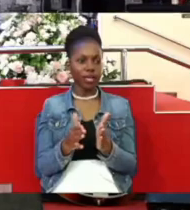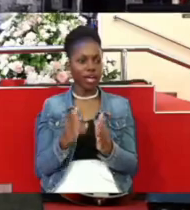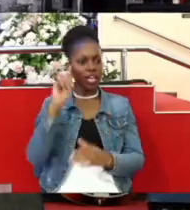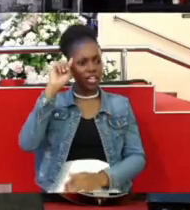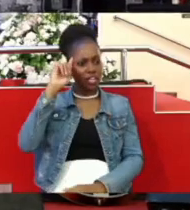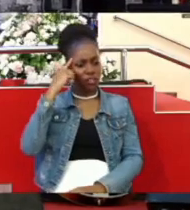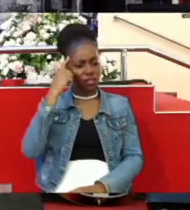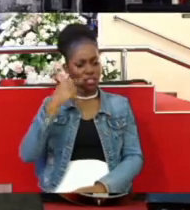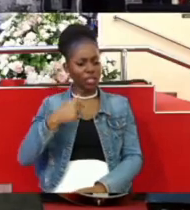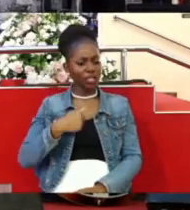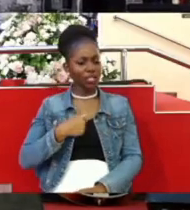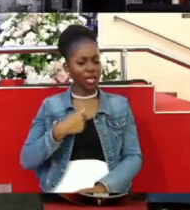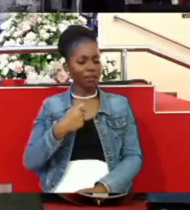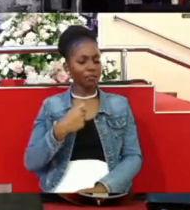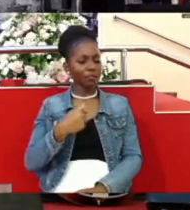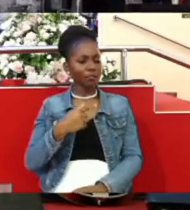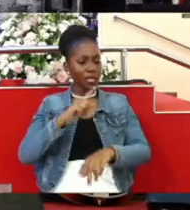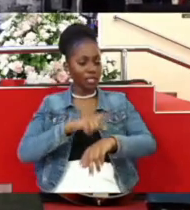over.